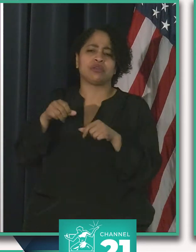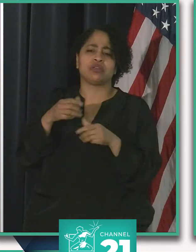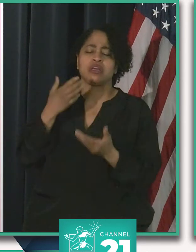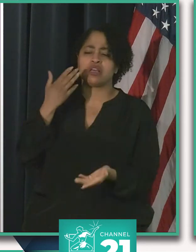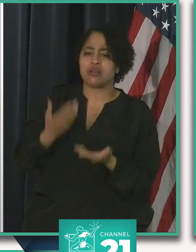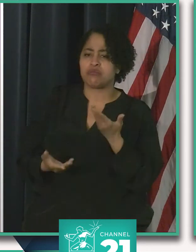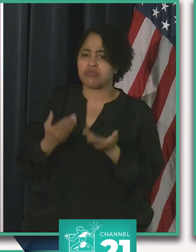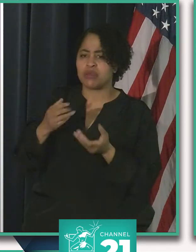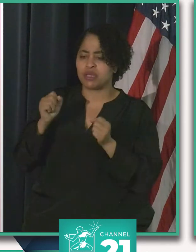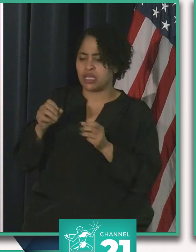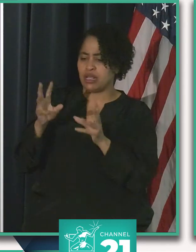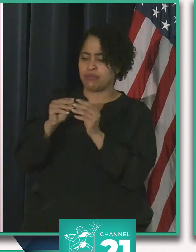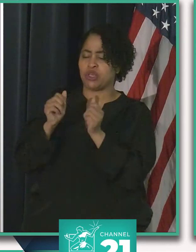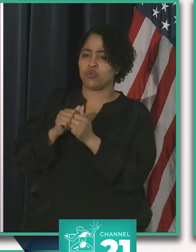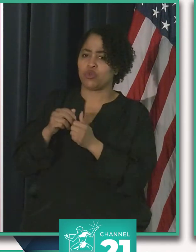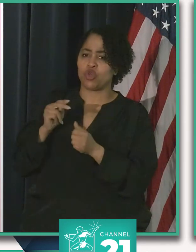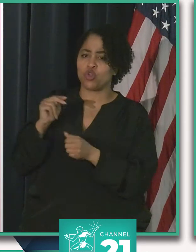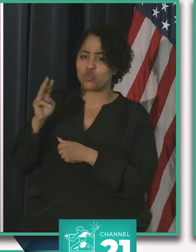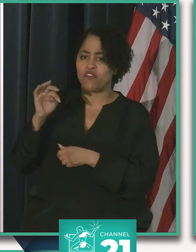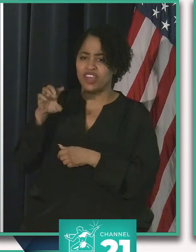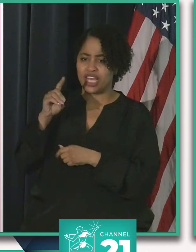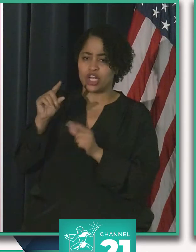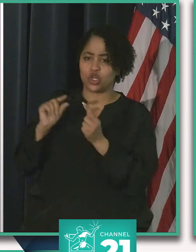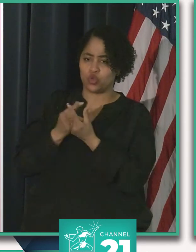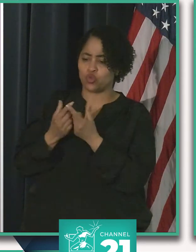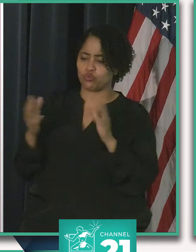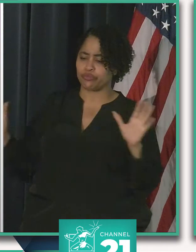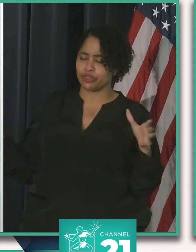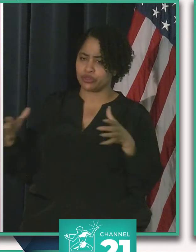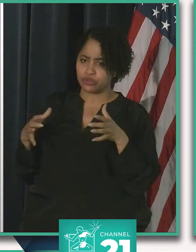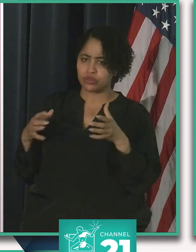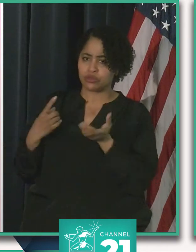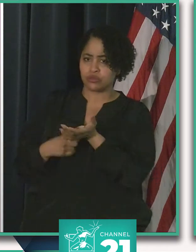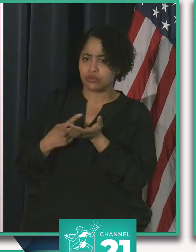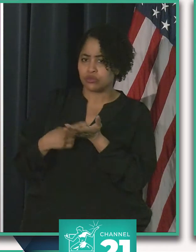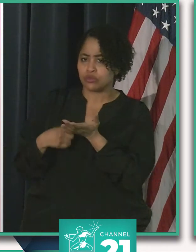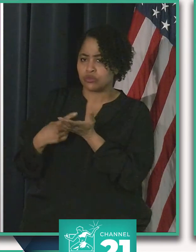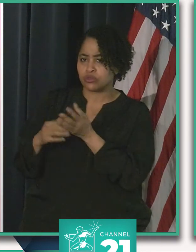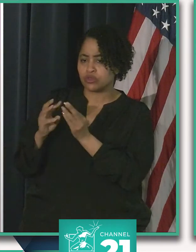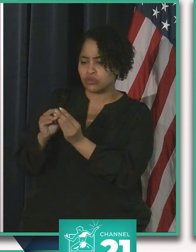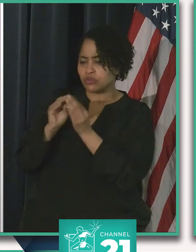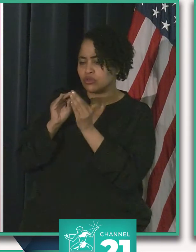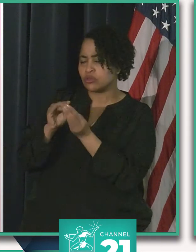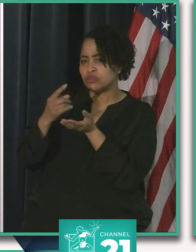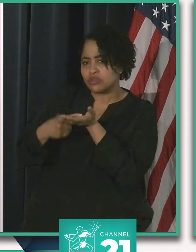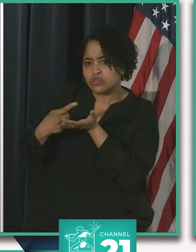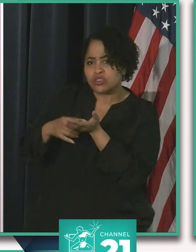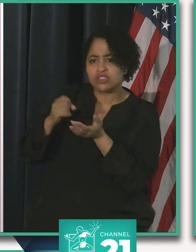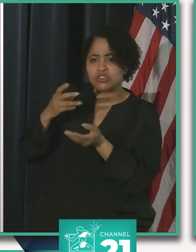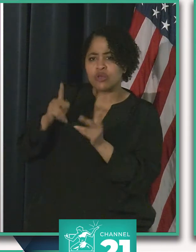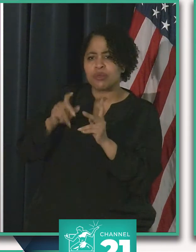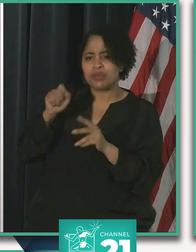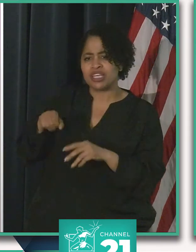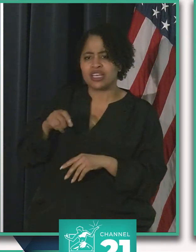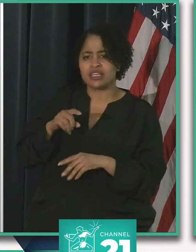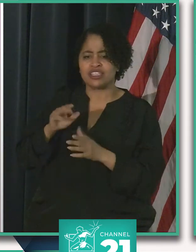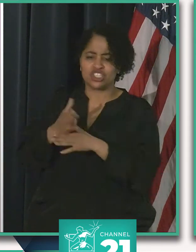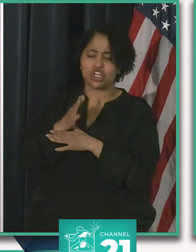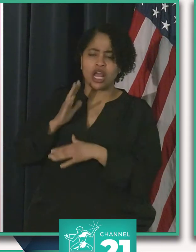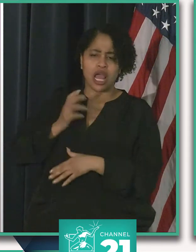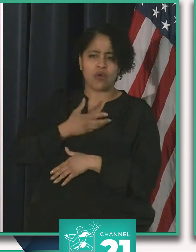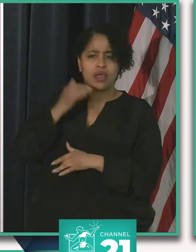to meet with the North End groups and to be able to do something like that, to just so that people can actually share those ideas with